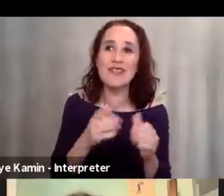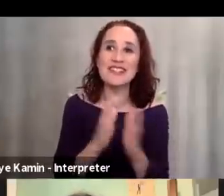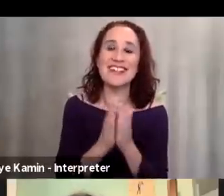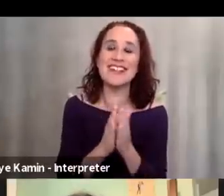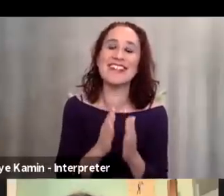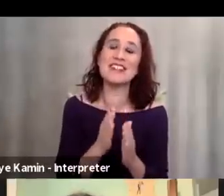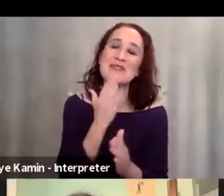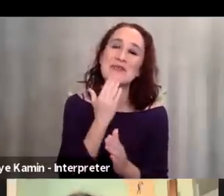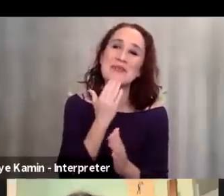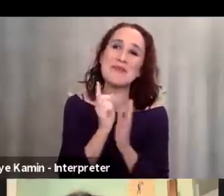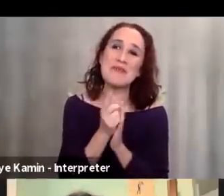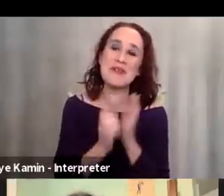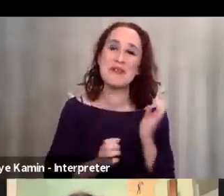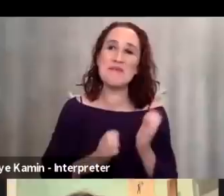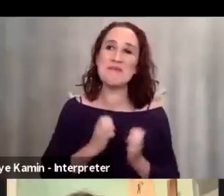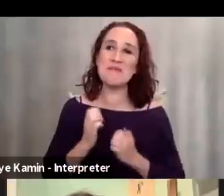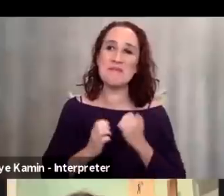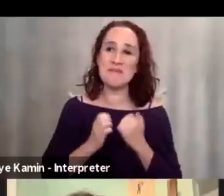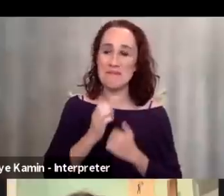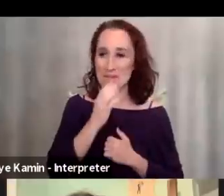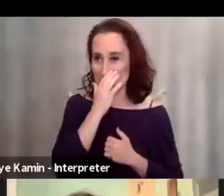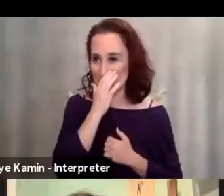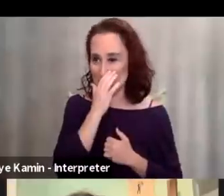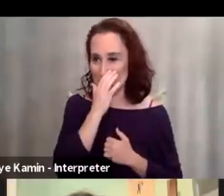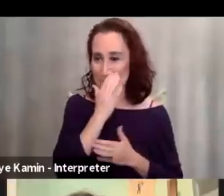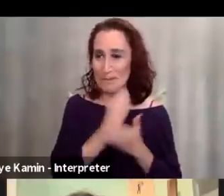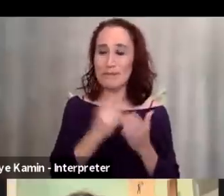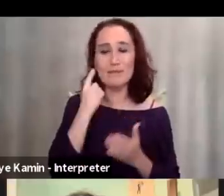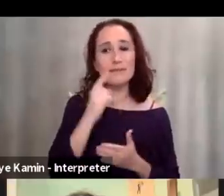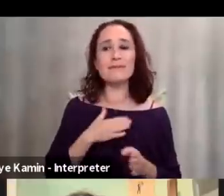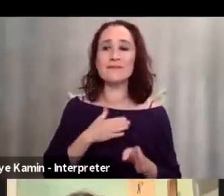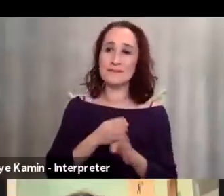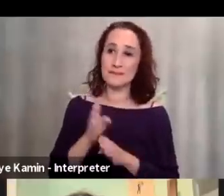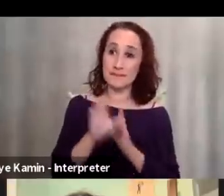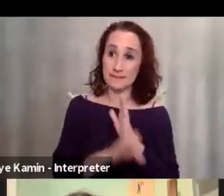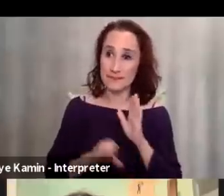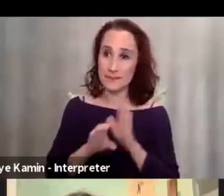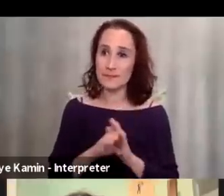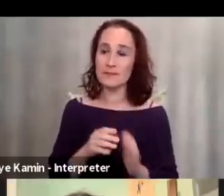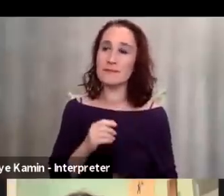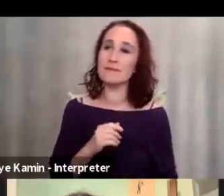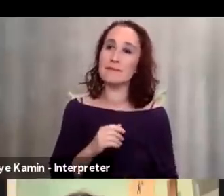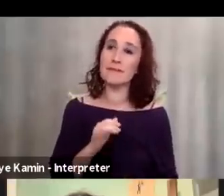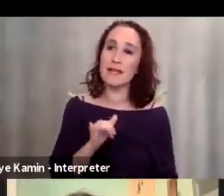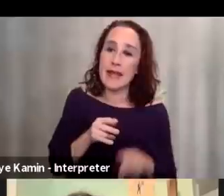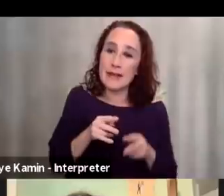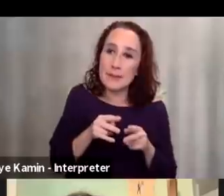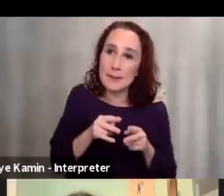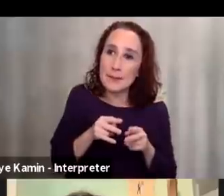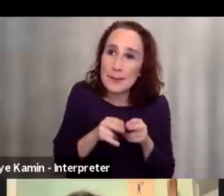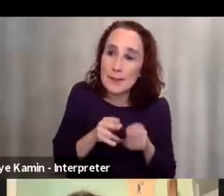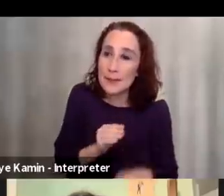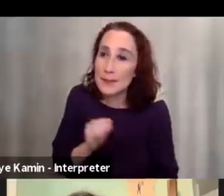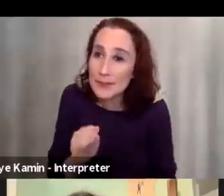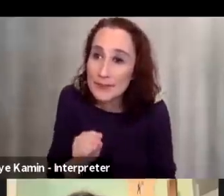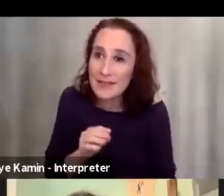moment at a very emotionally poignant spot for my main character where that little snippet appears, because